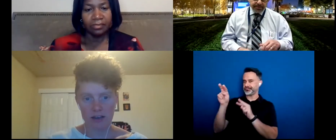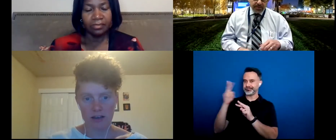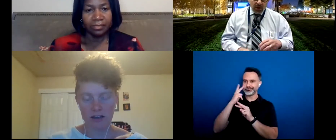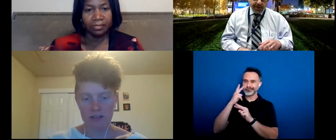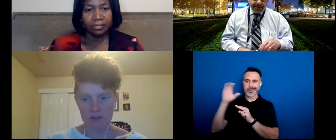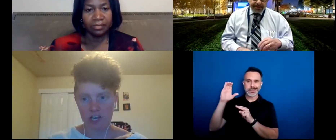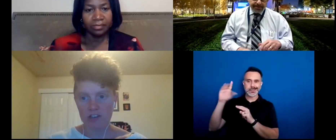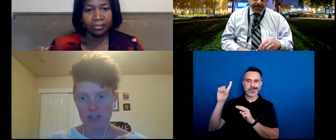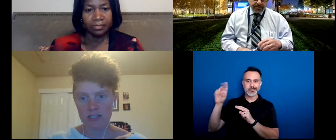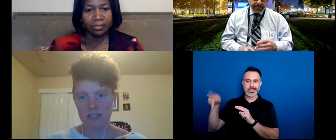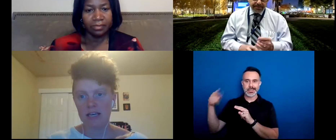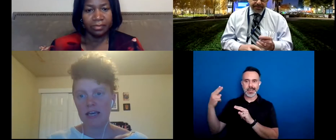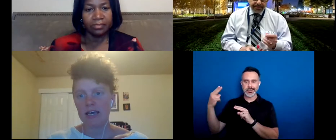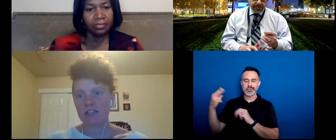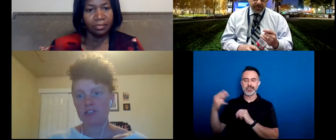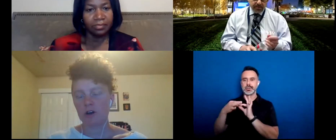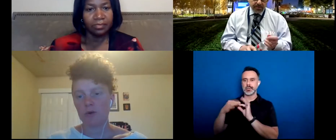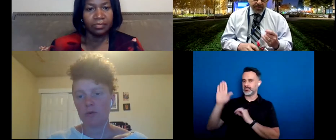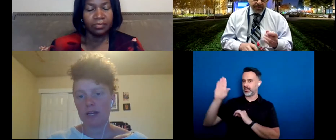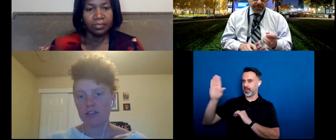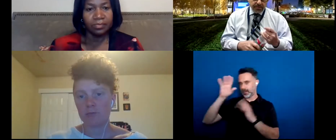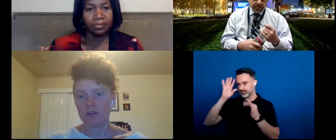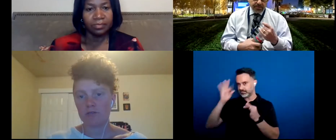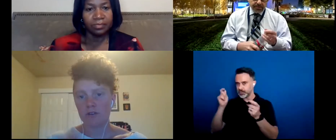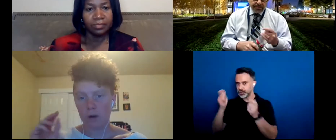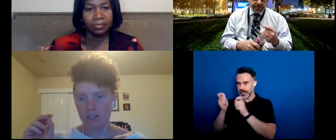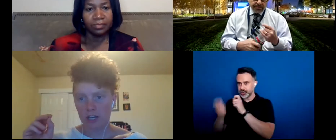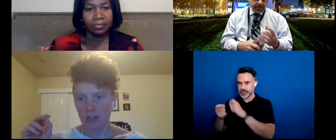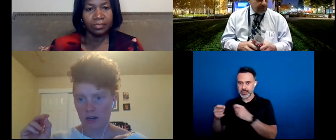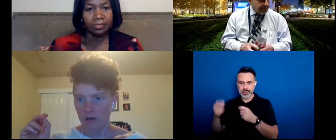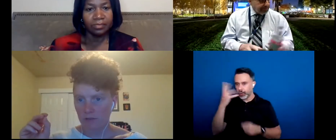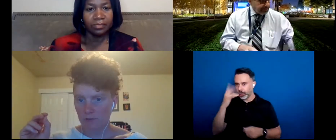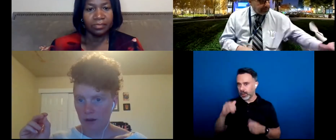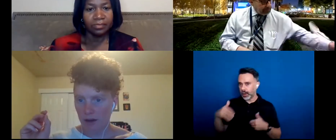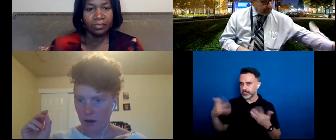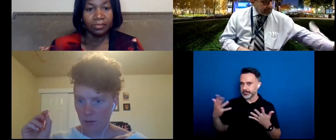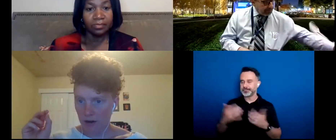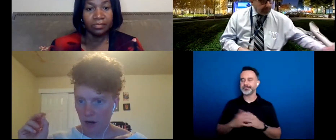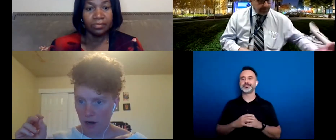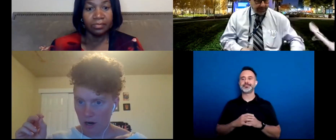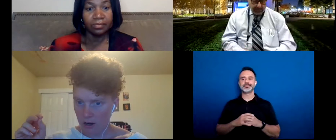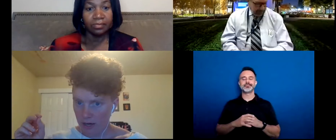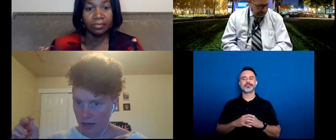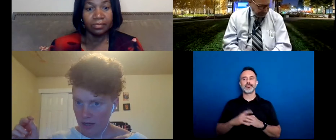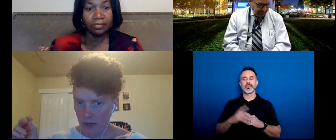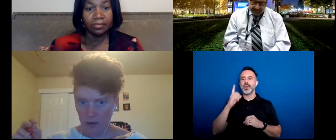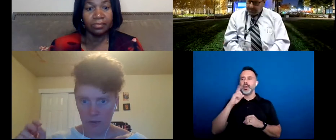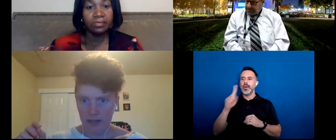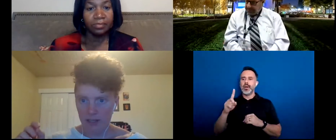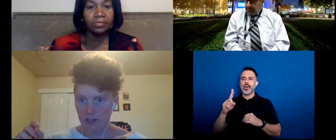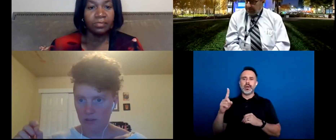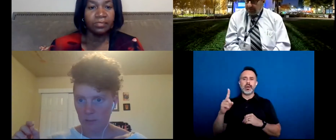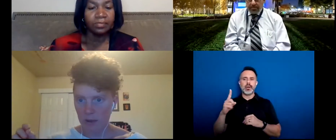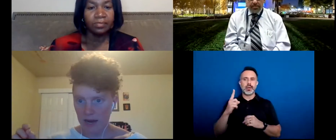around their changes. And so in terms of the question around, are any